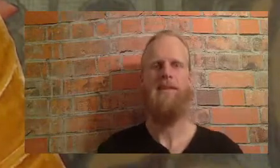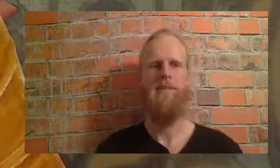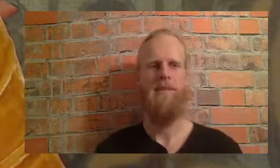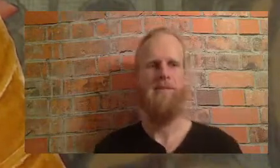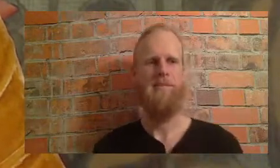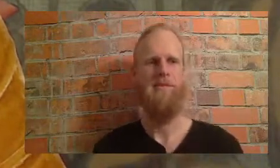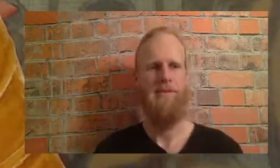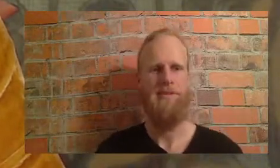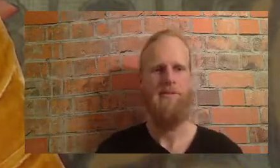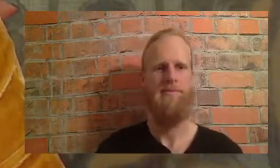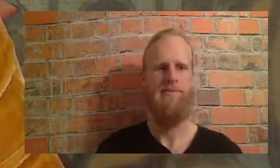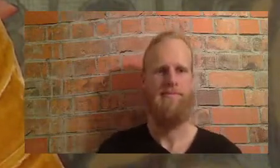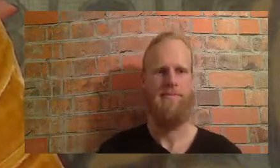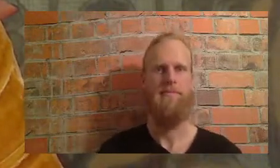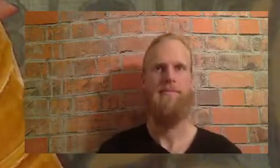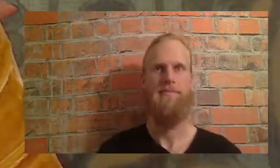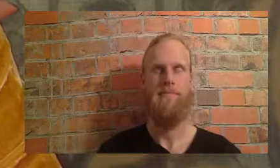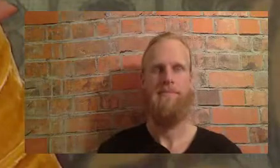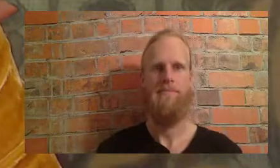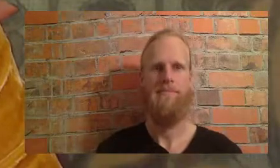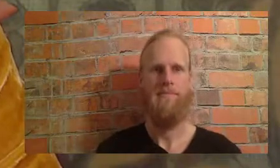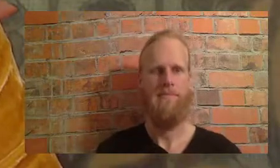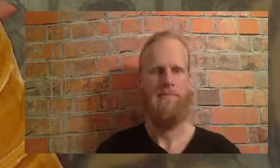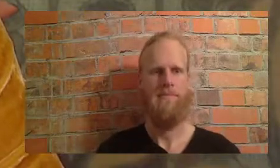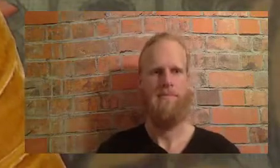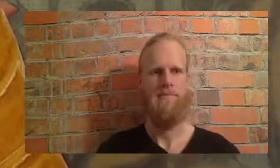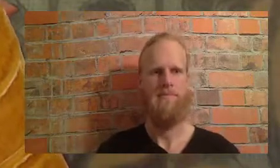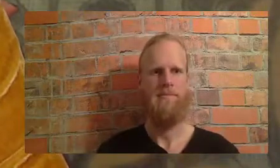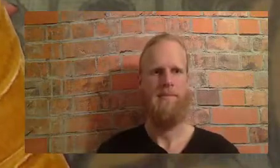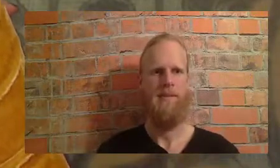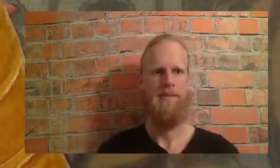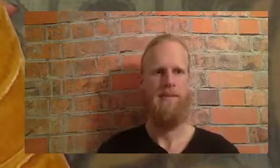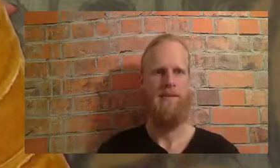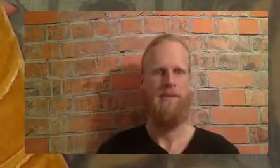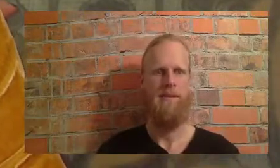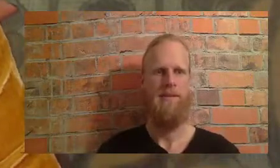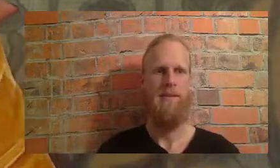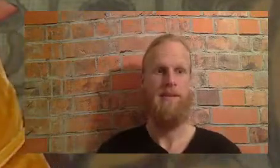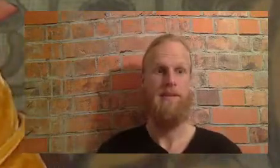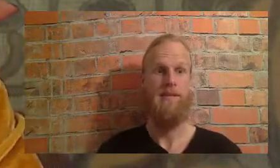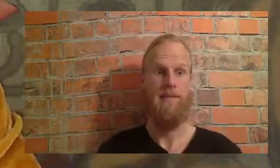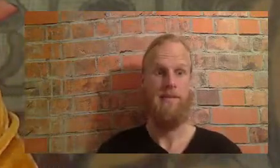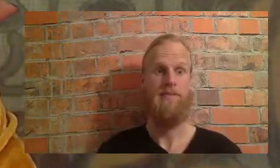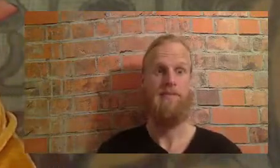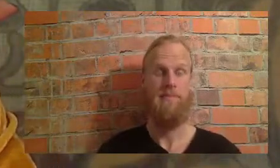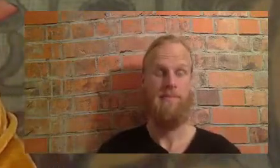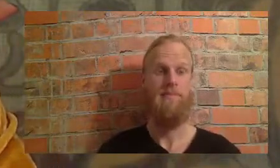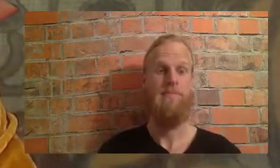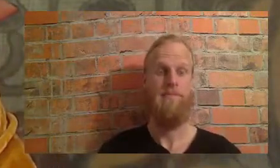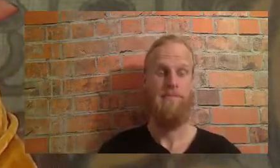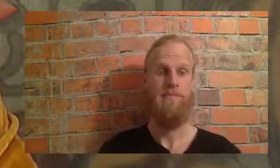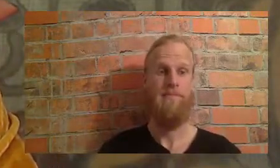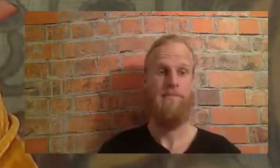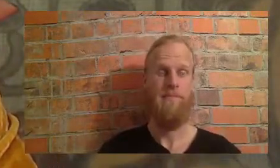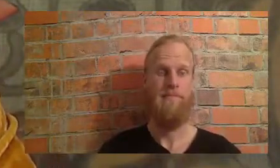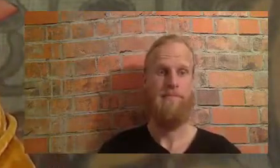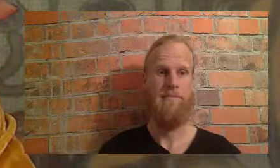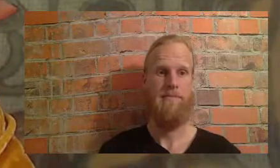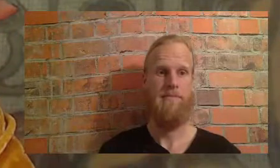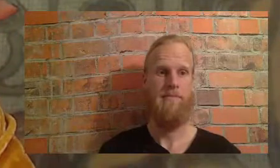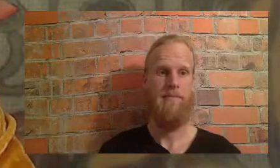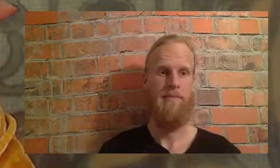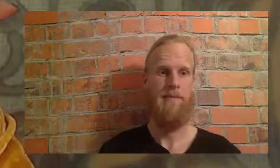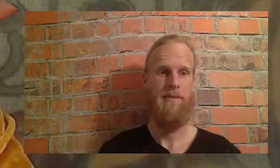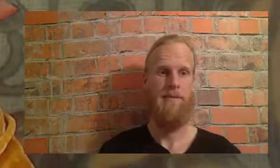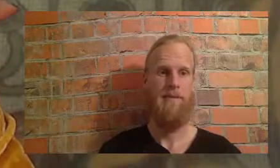Does it make you embarrassed? Tapping the